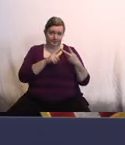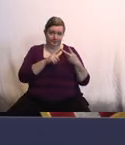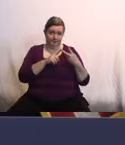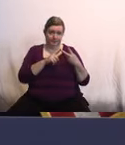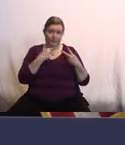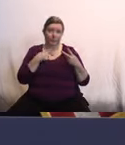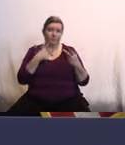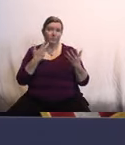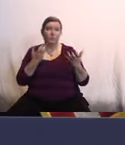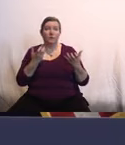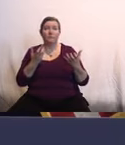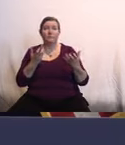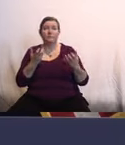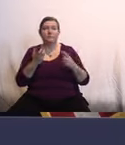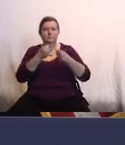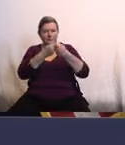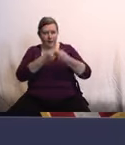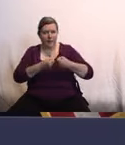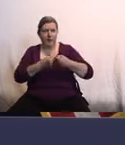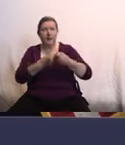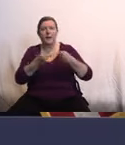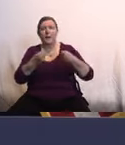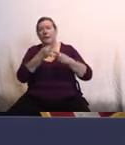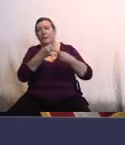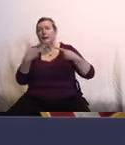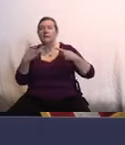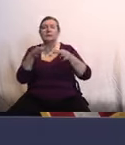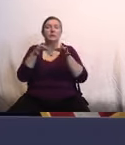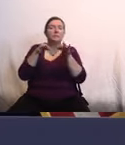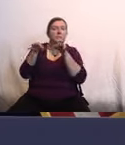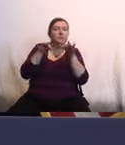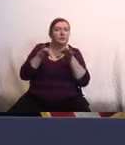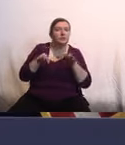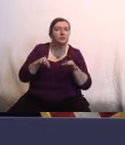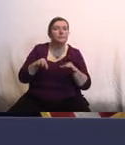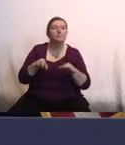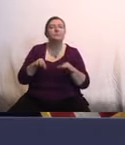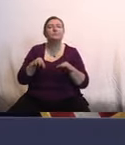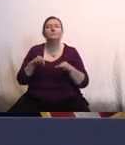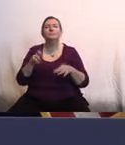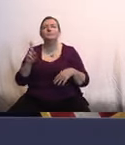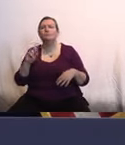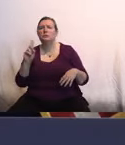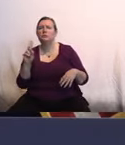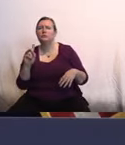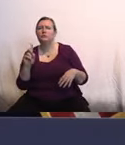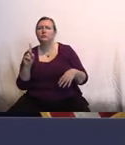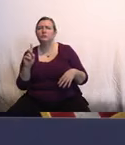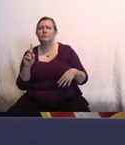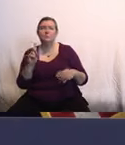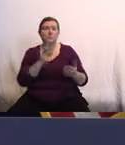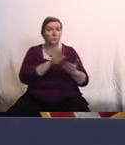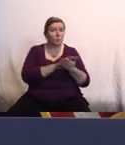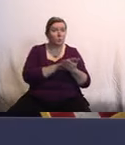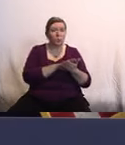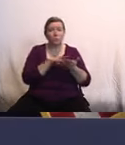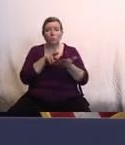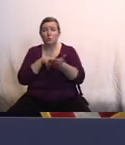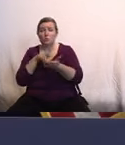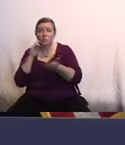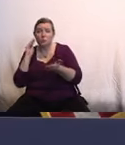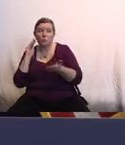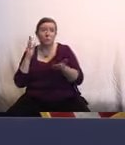but expanding the definition of the communities in which we'd require